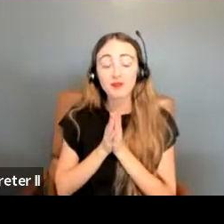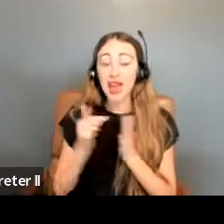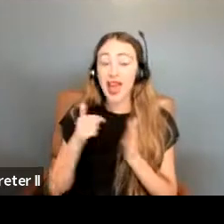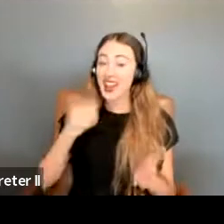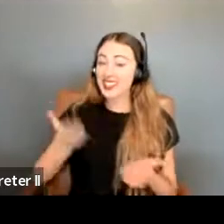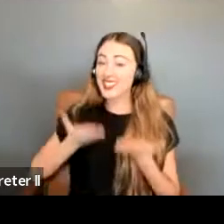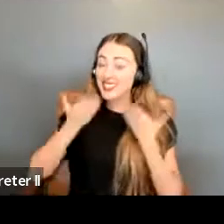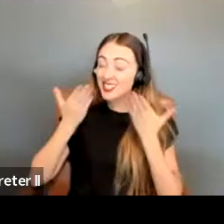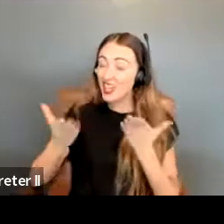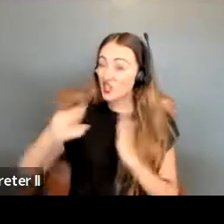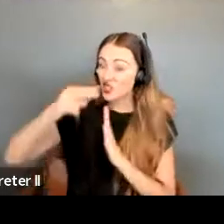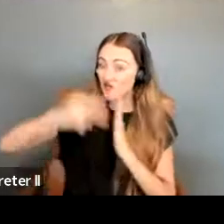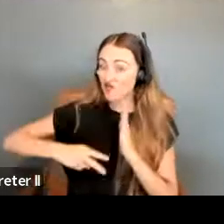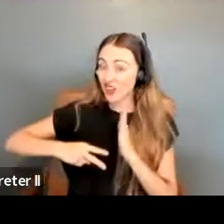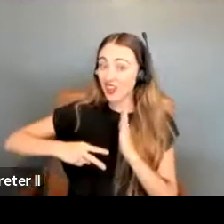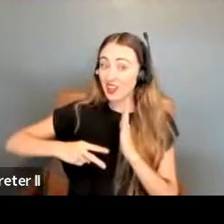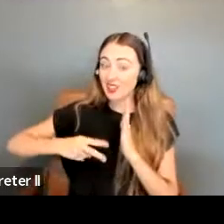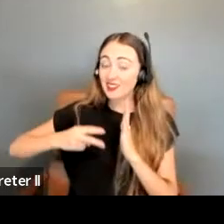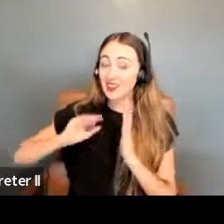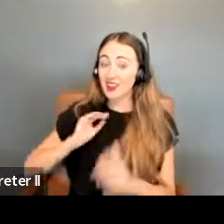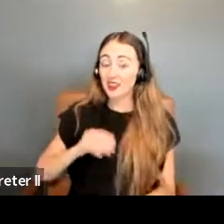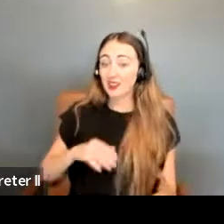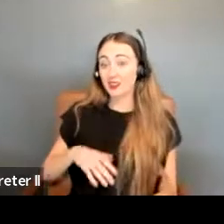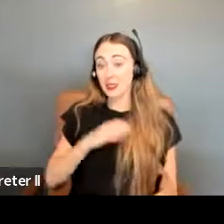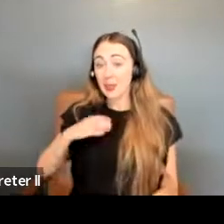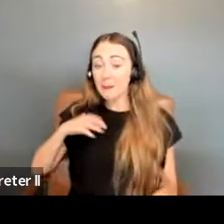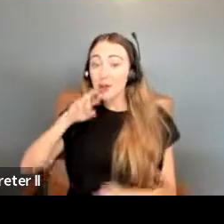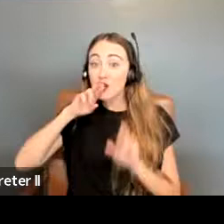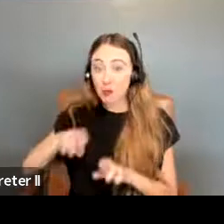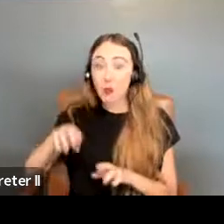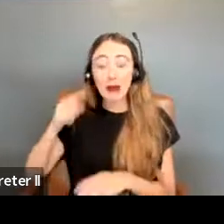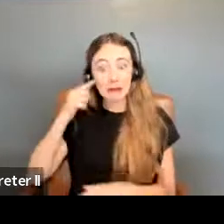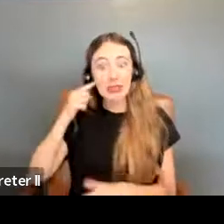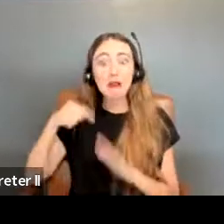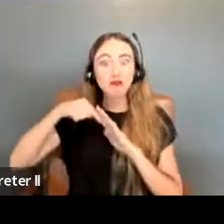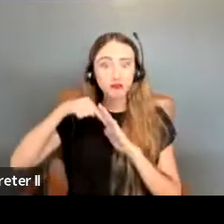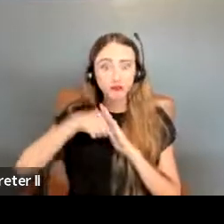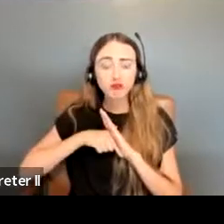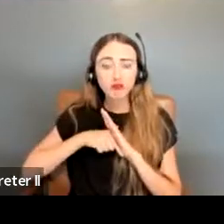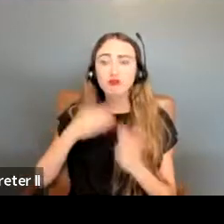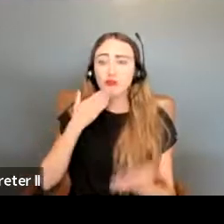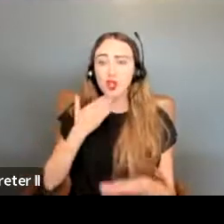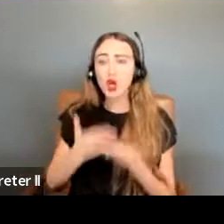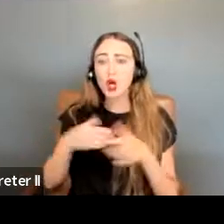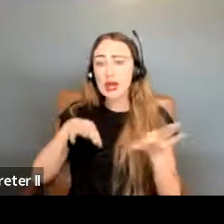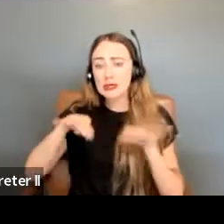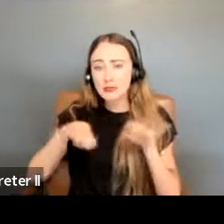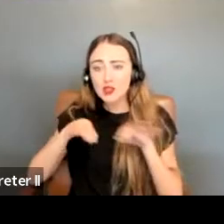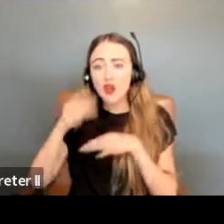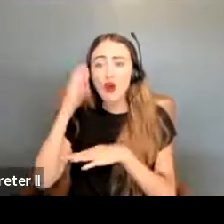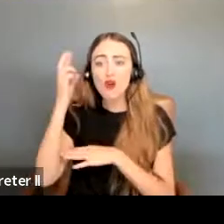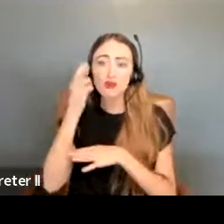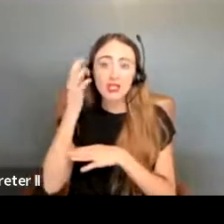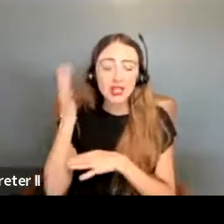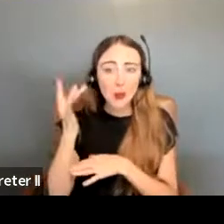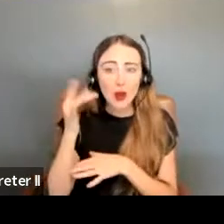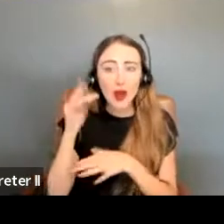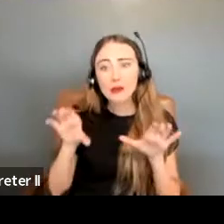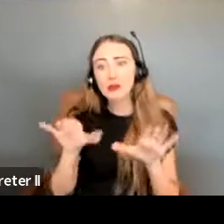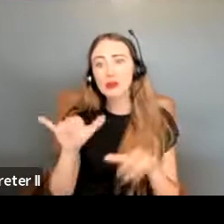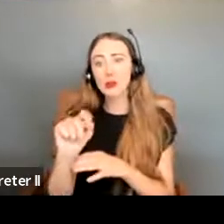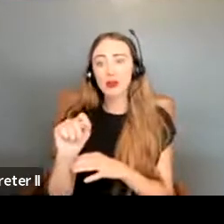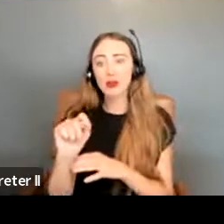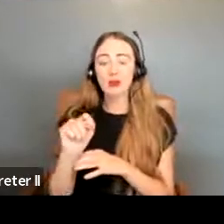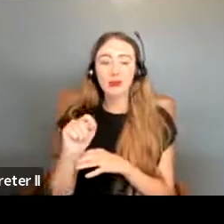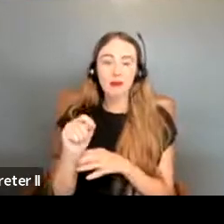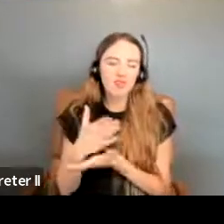that folks read the committee report, which I think is very thorough and gives a good explanation of why we're doing this. And